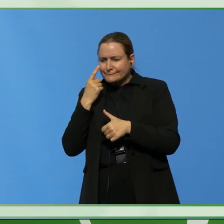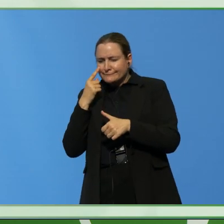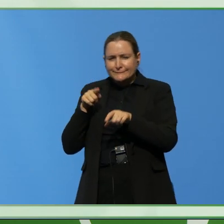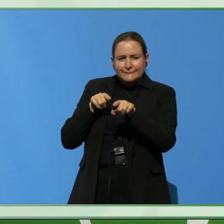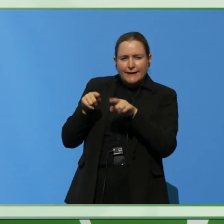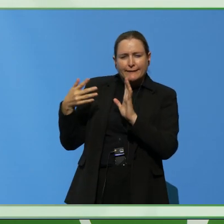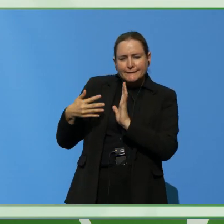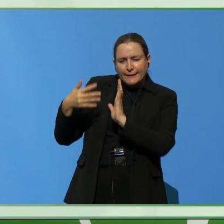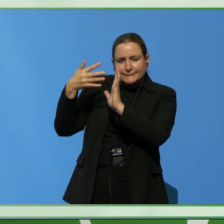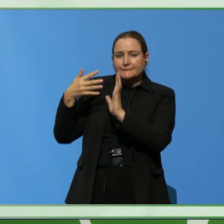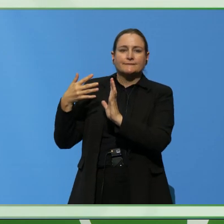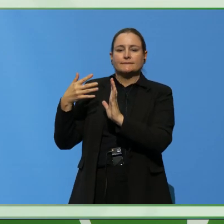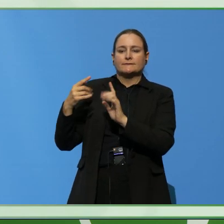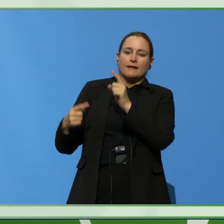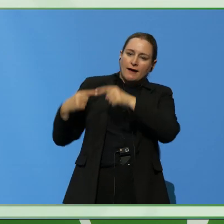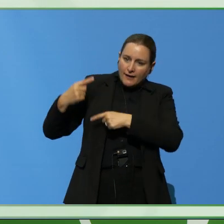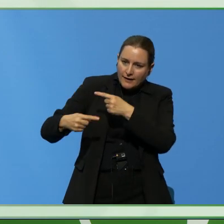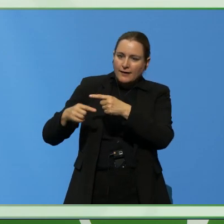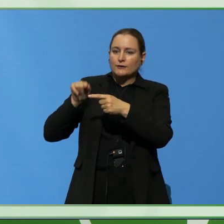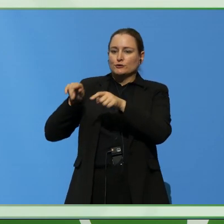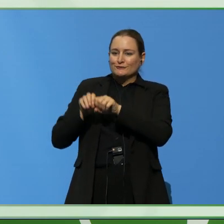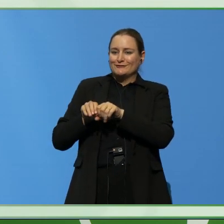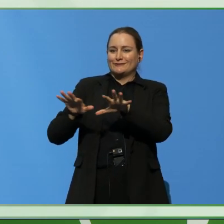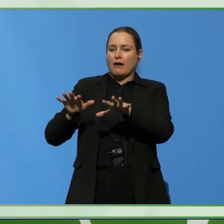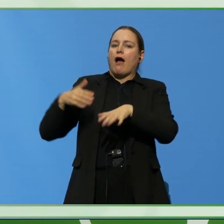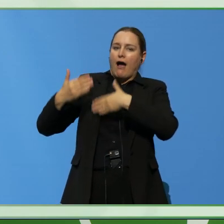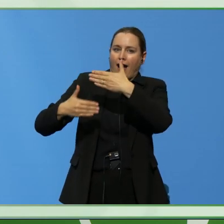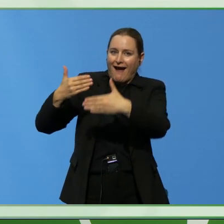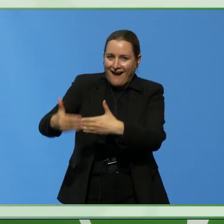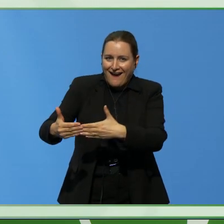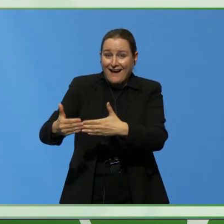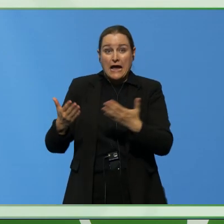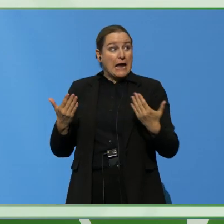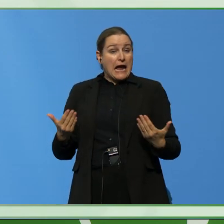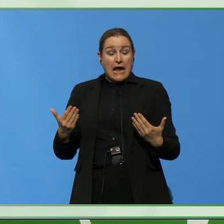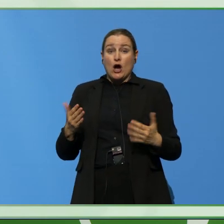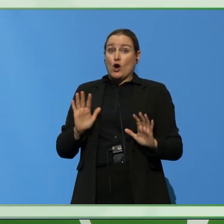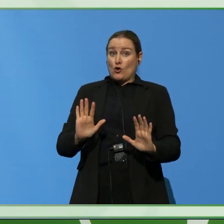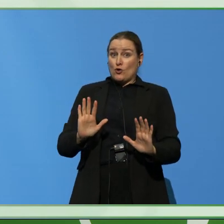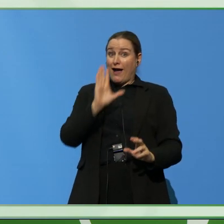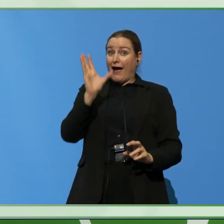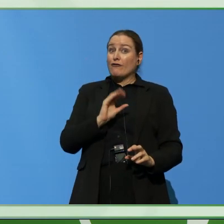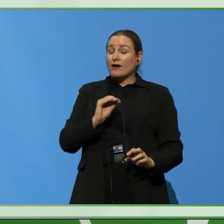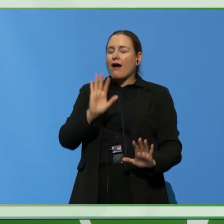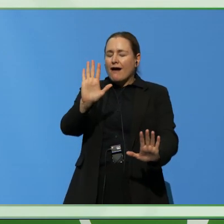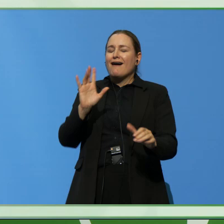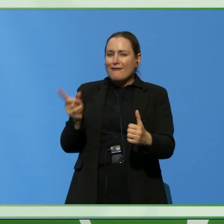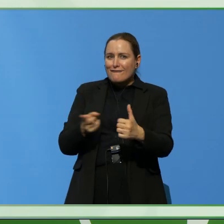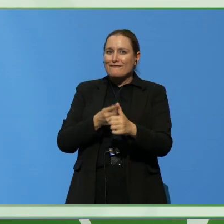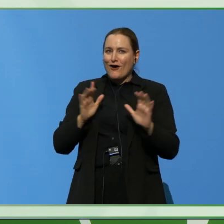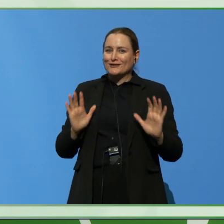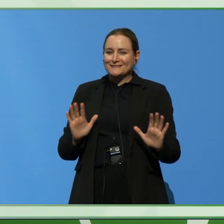you here today that we will be launching Africa's, again, another first, venture